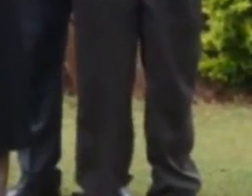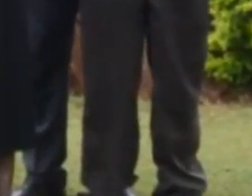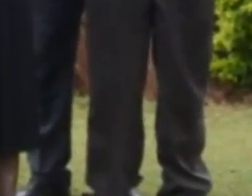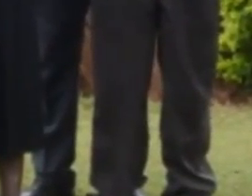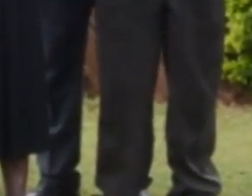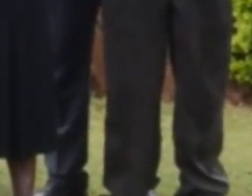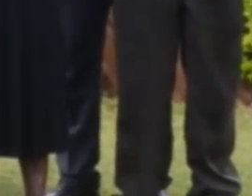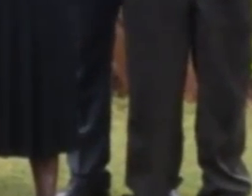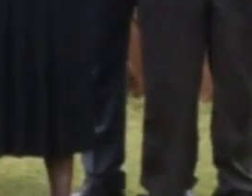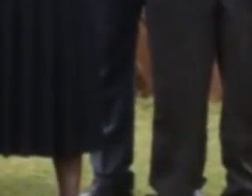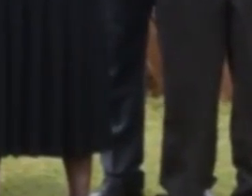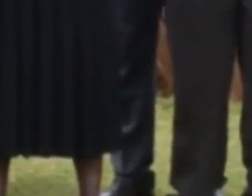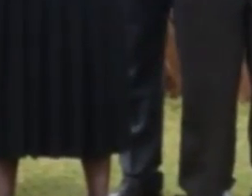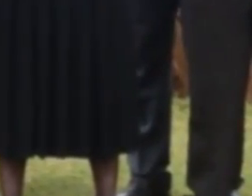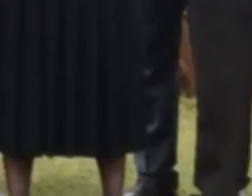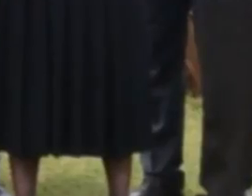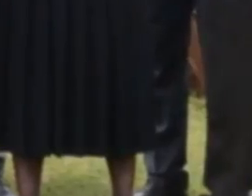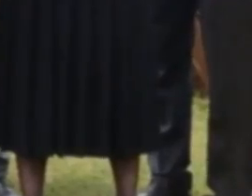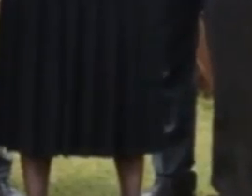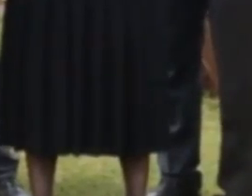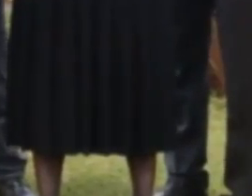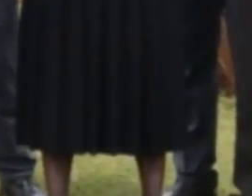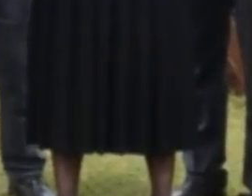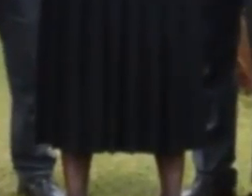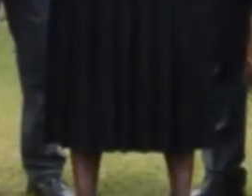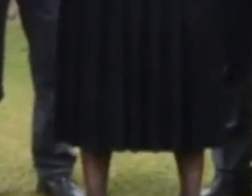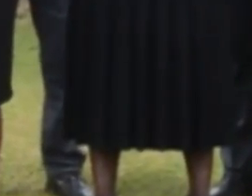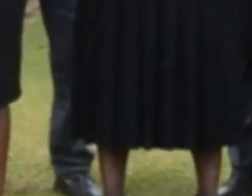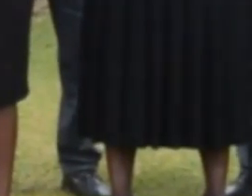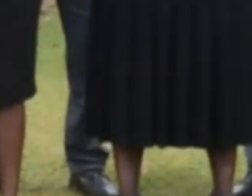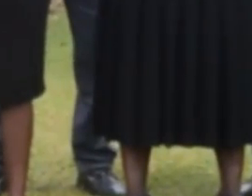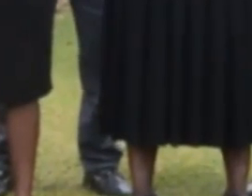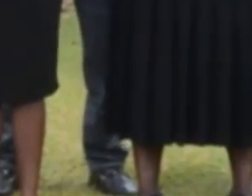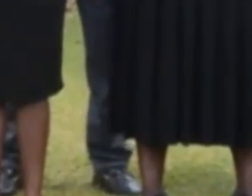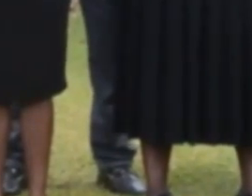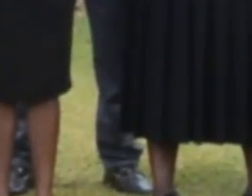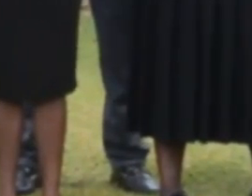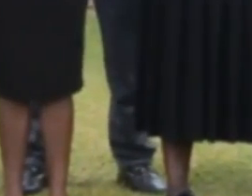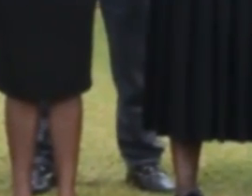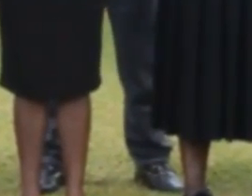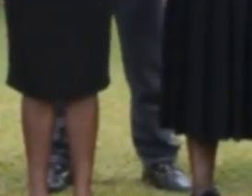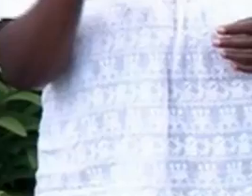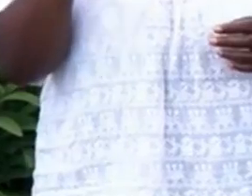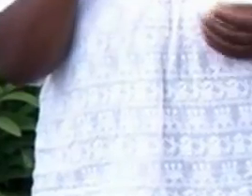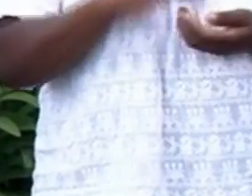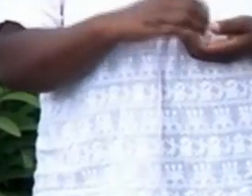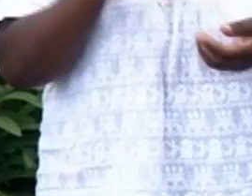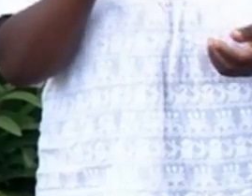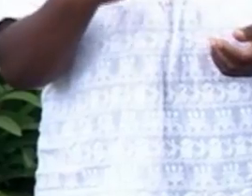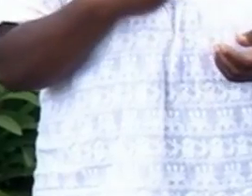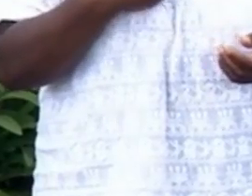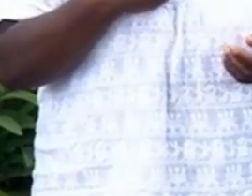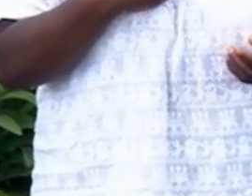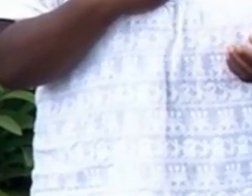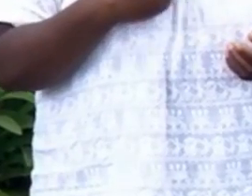day. Jesus shall lead me all the way. He is the truest friend